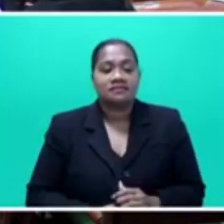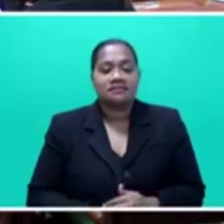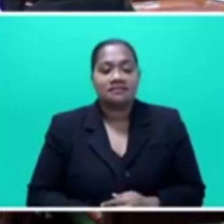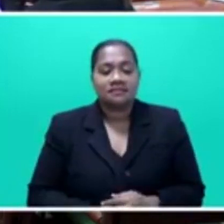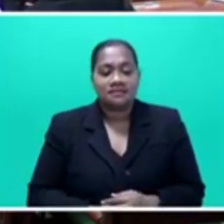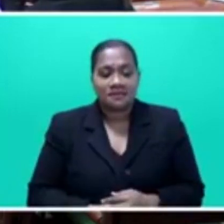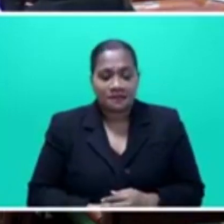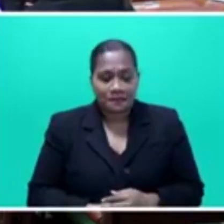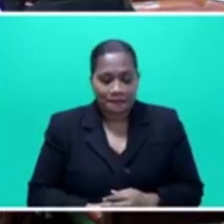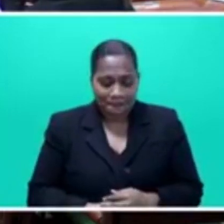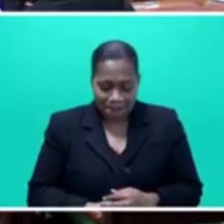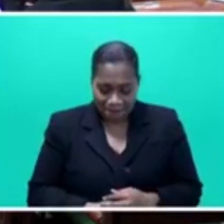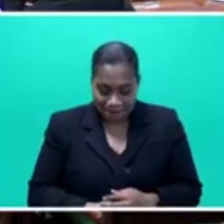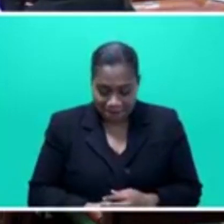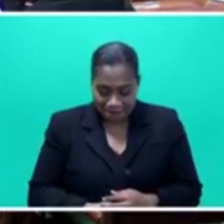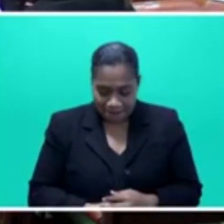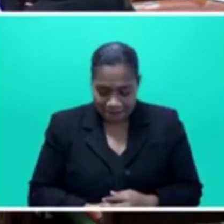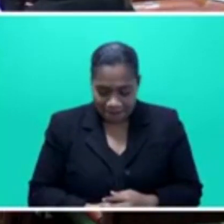Honorable,